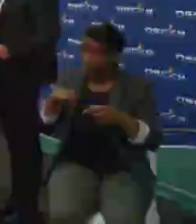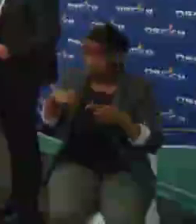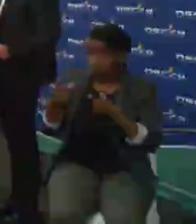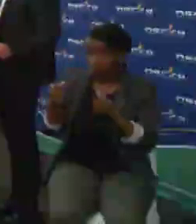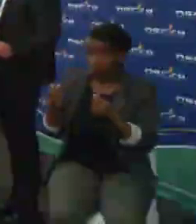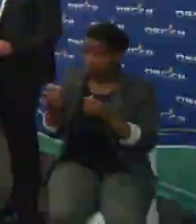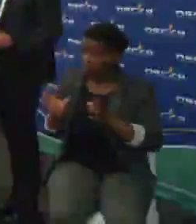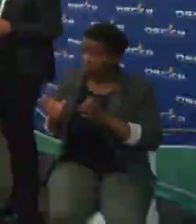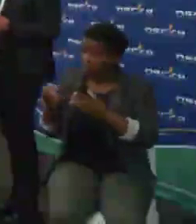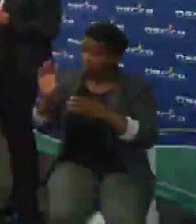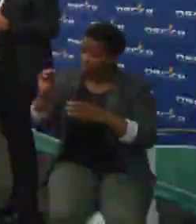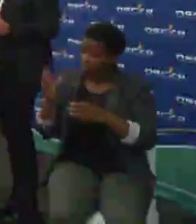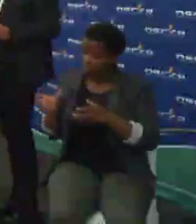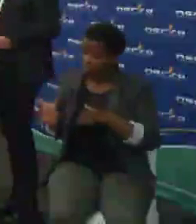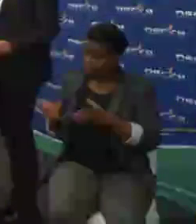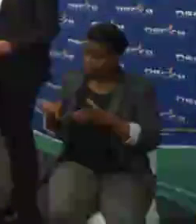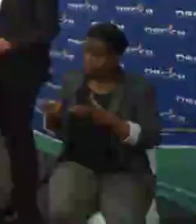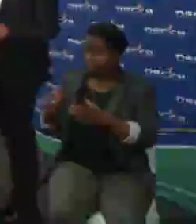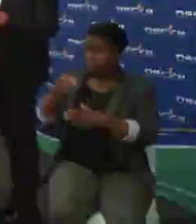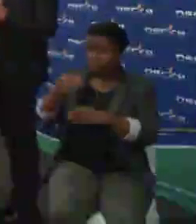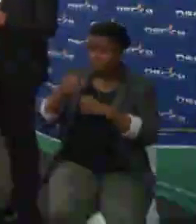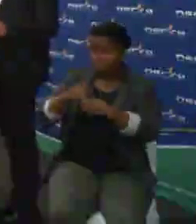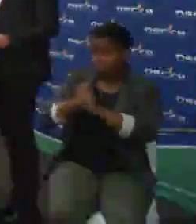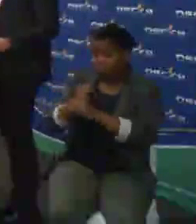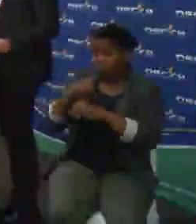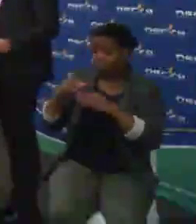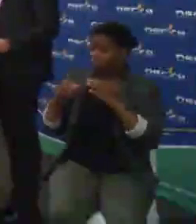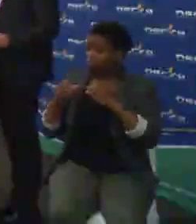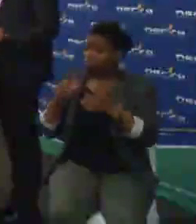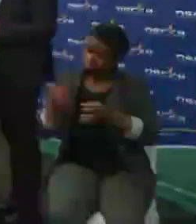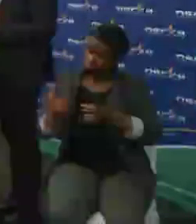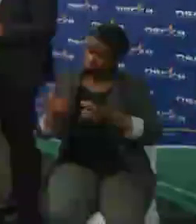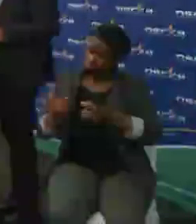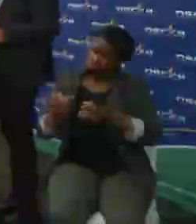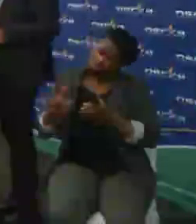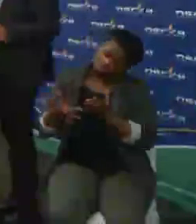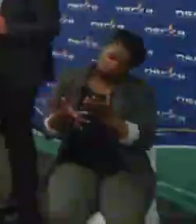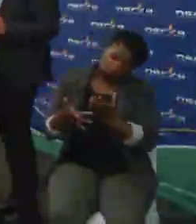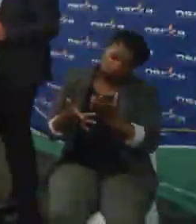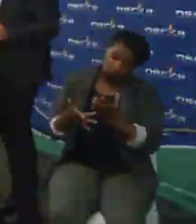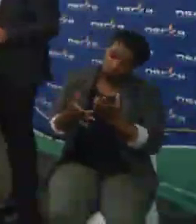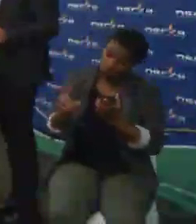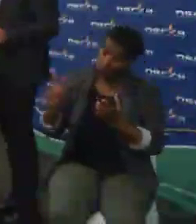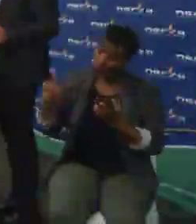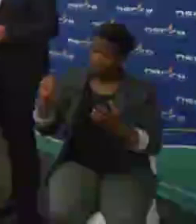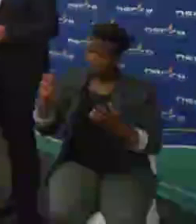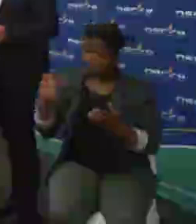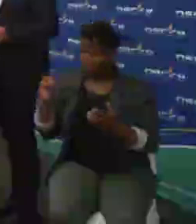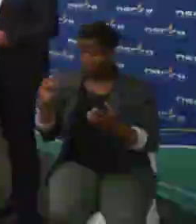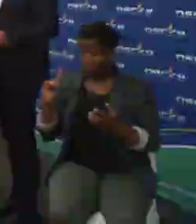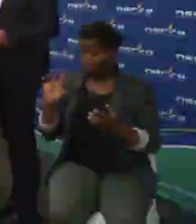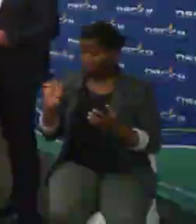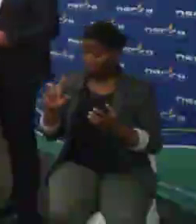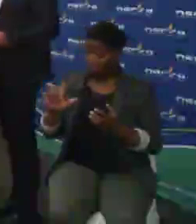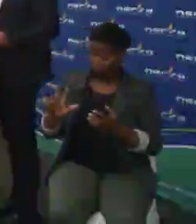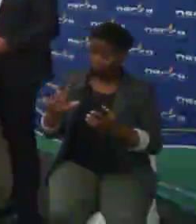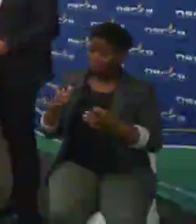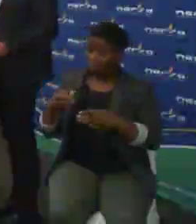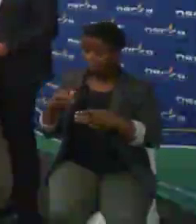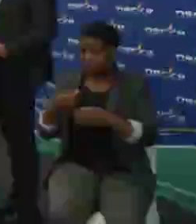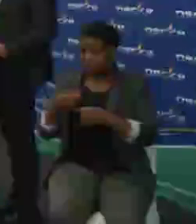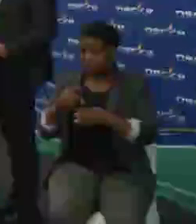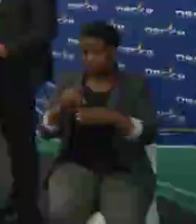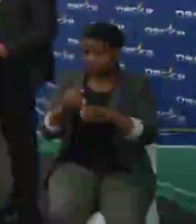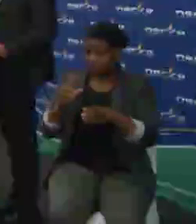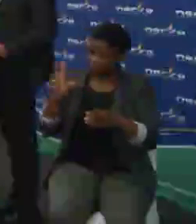board is asking us to do is to build a model. And we need to build that model on a number of assumptions. Currently, however, there is a lack of data to actually